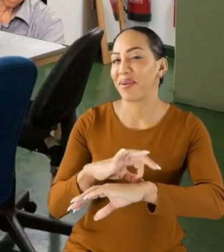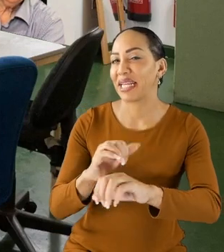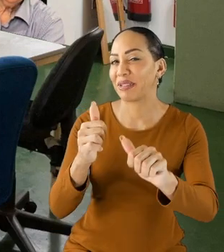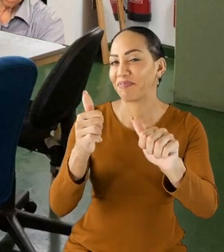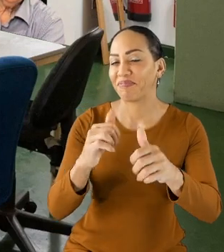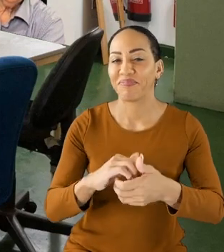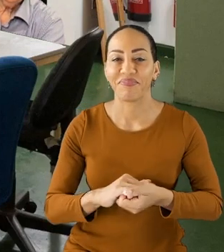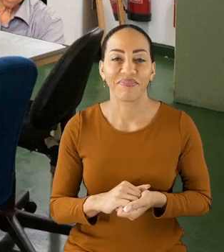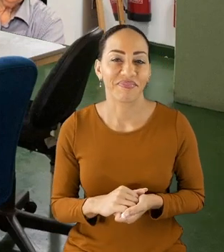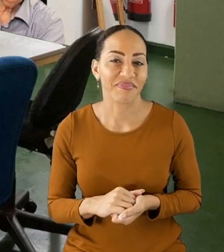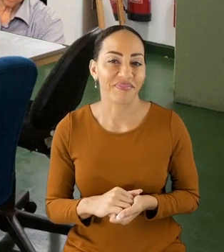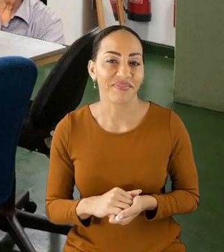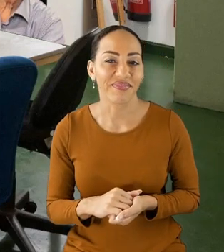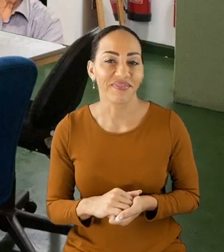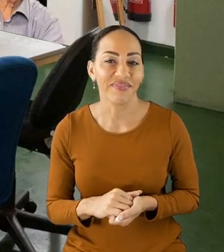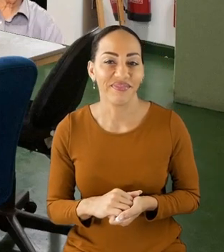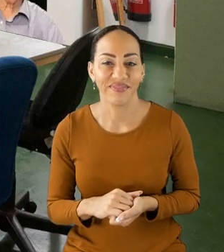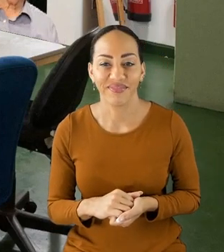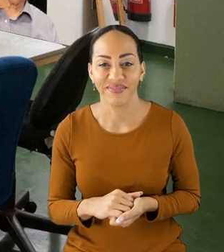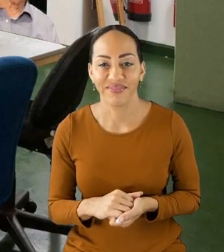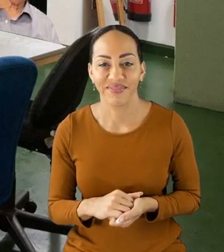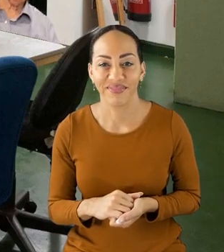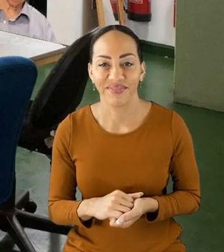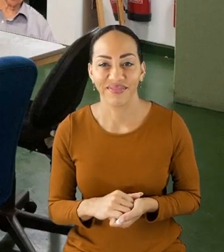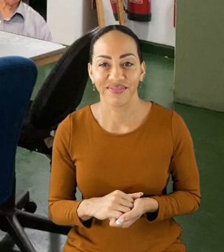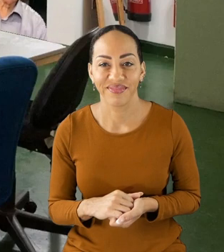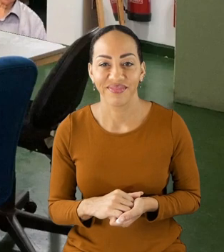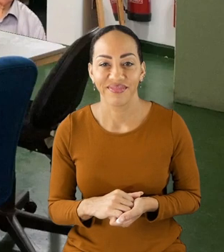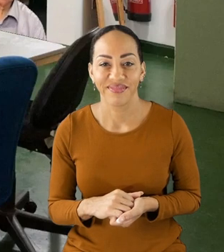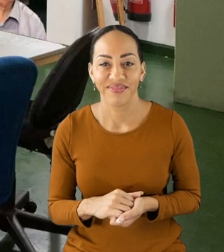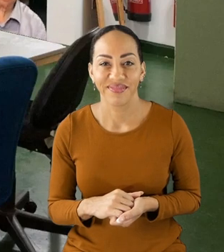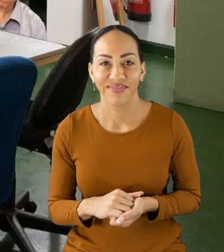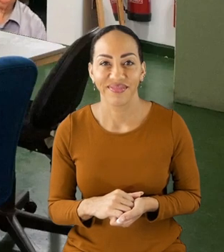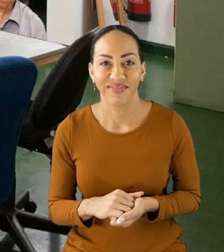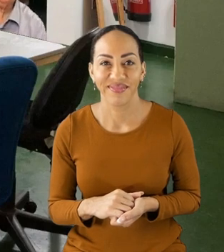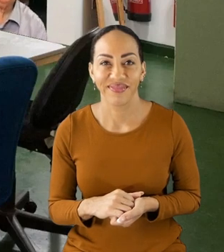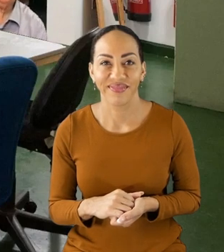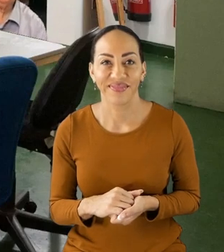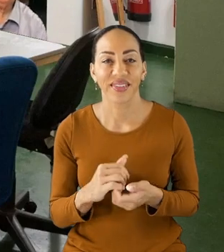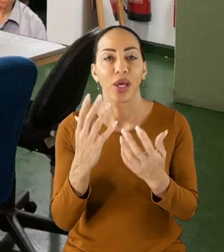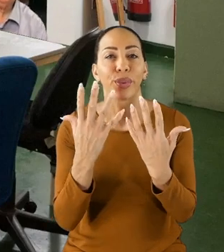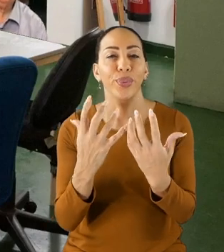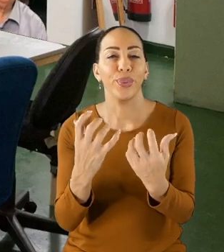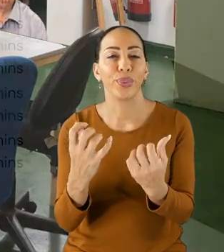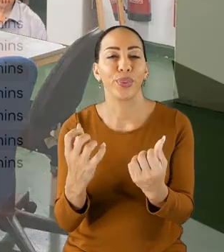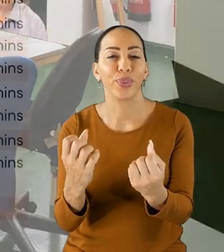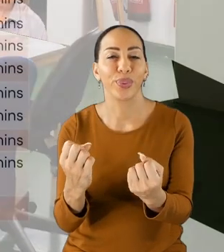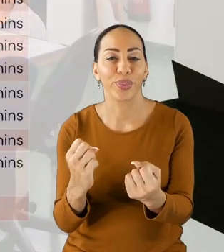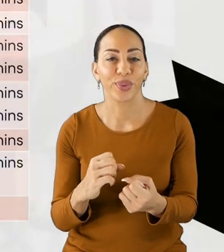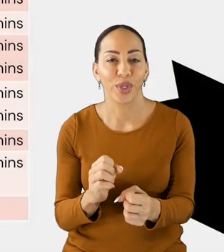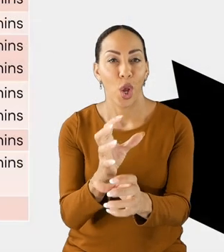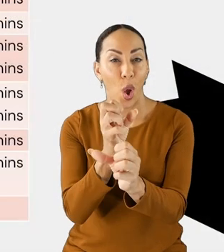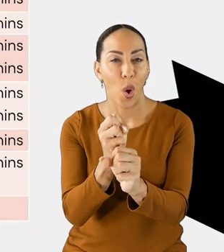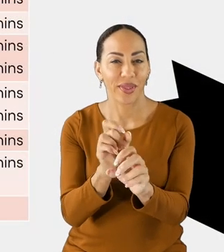fine. 5 minutes. Brilliant. Okay. And I will completely, let me just move on, fade that